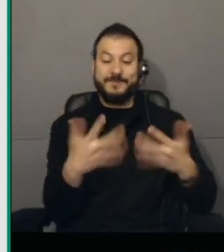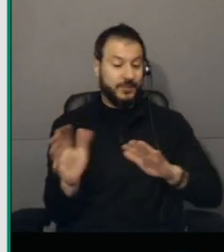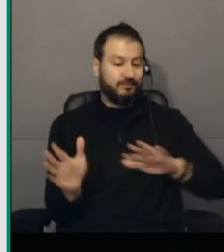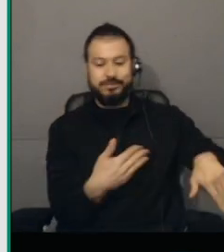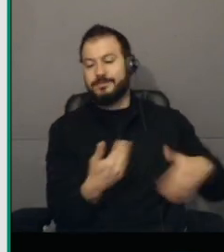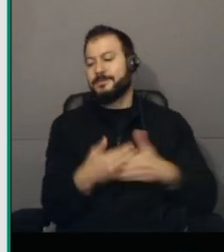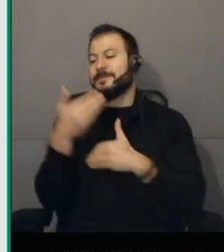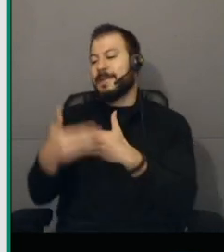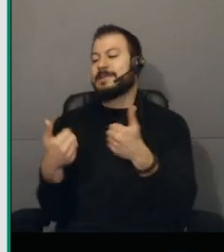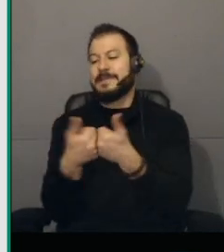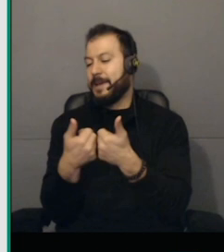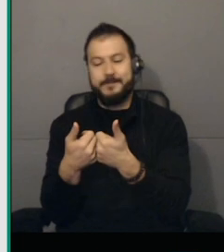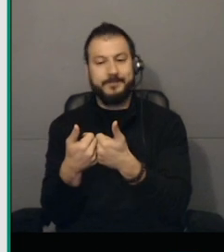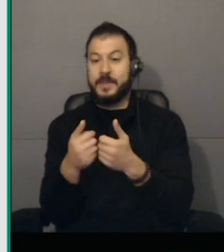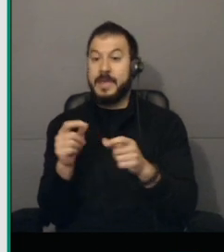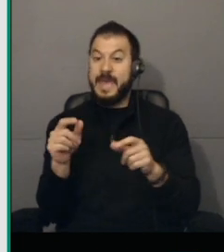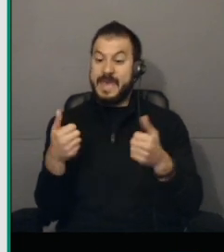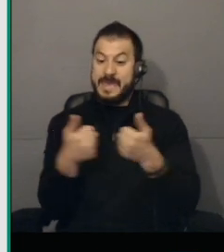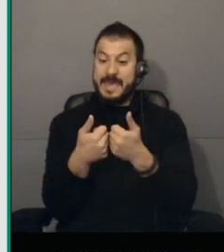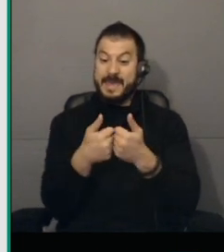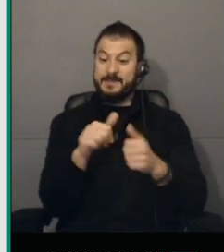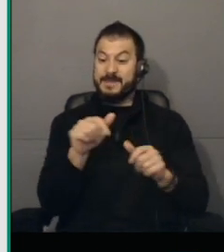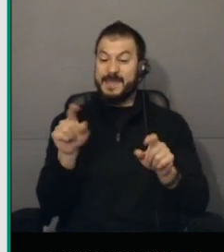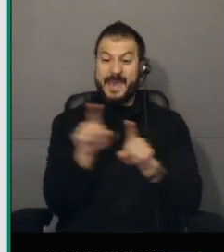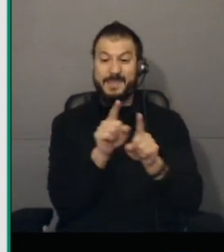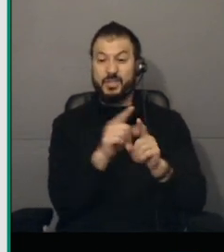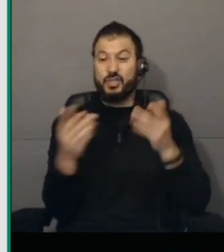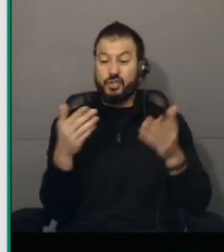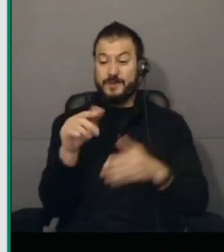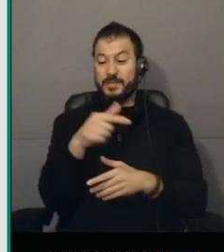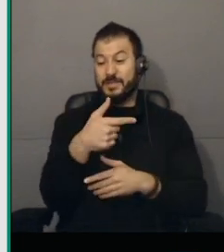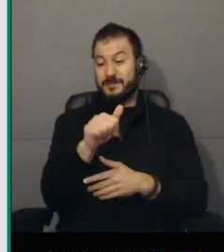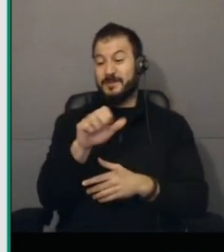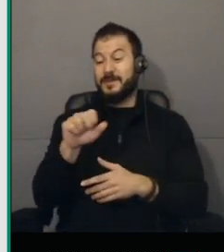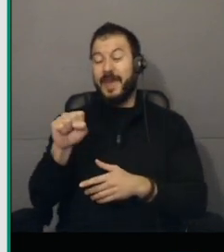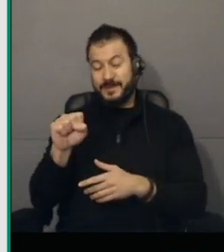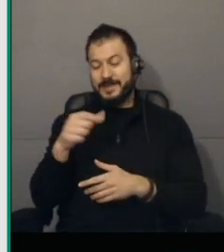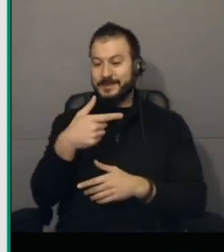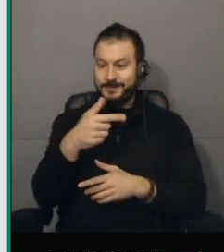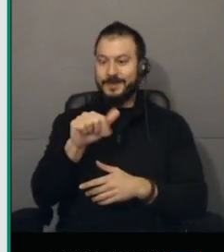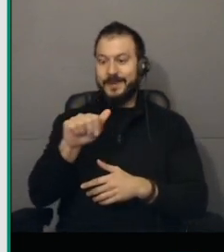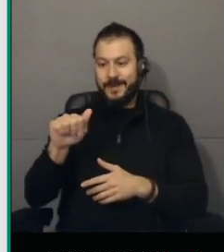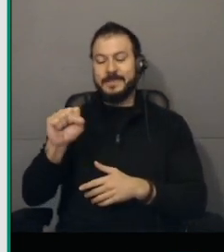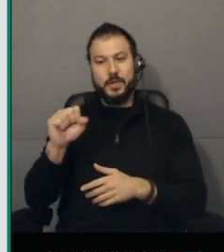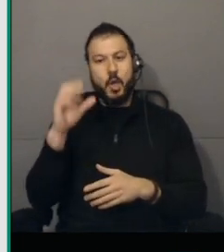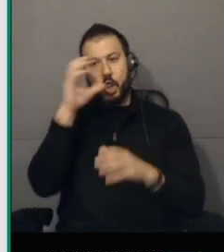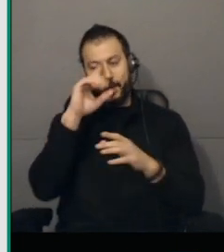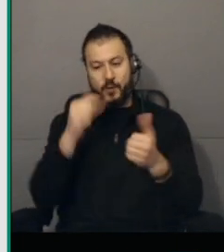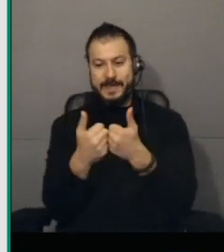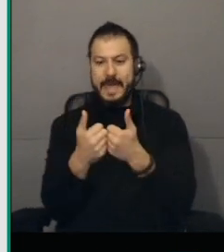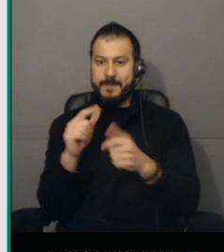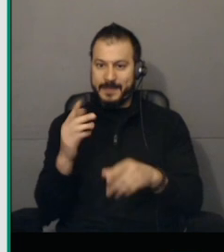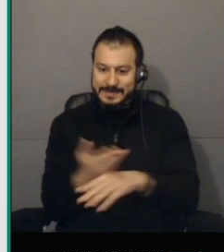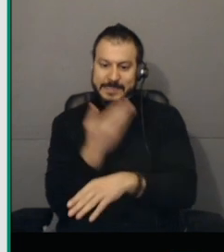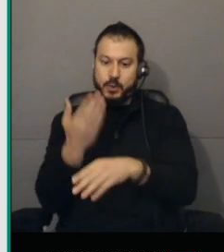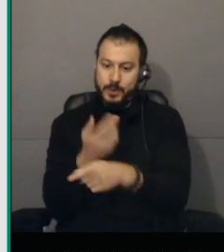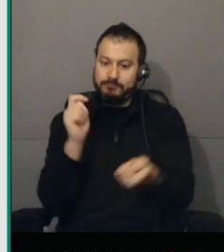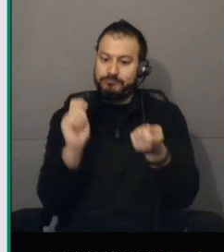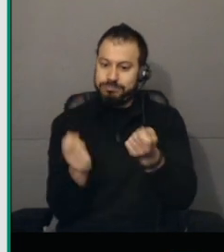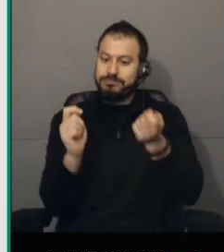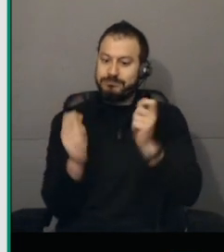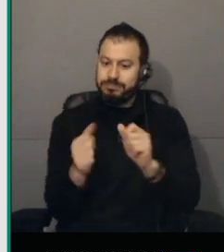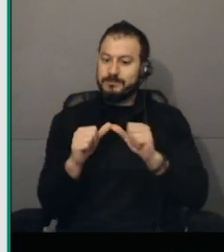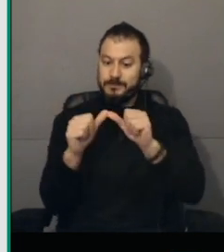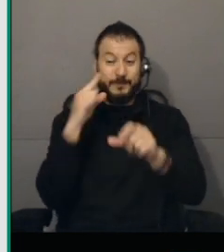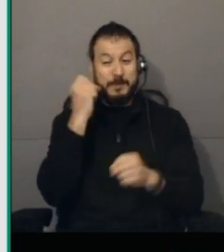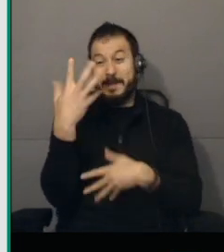game. With games as a service, devs are looking to introduce games that are continuously updated for years to build large, engaged user